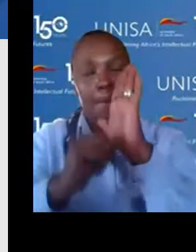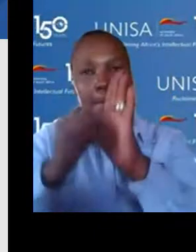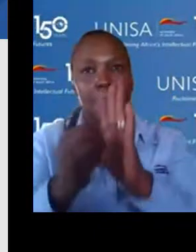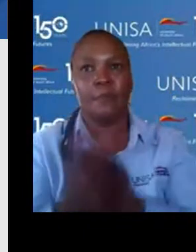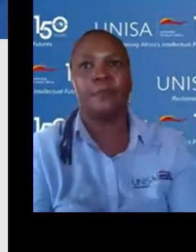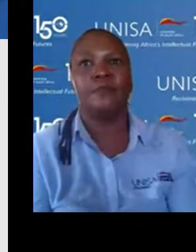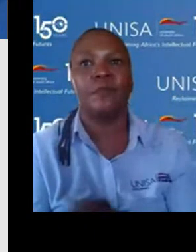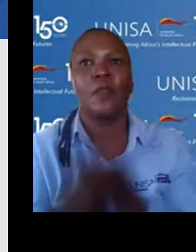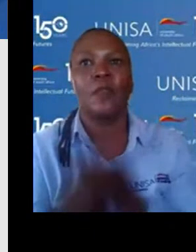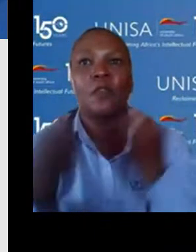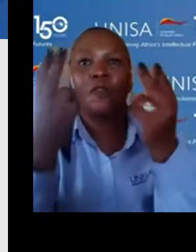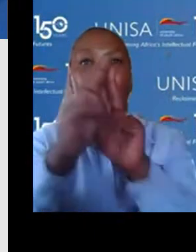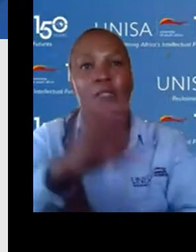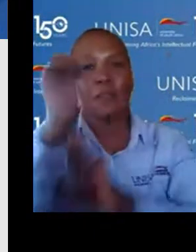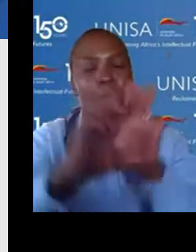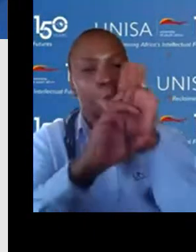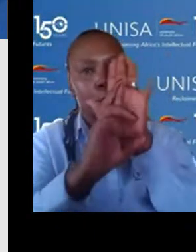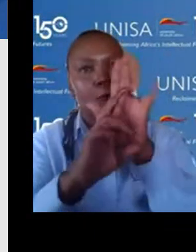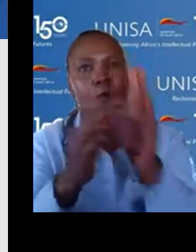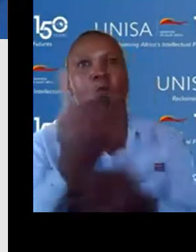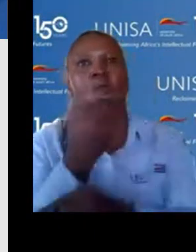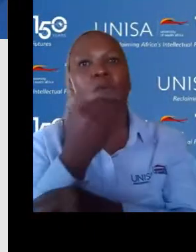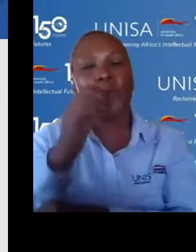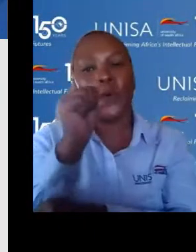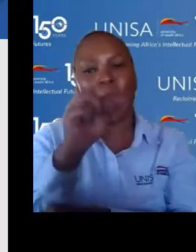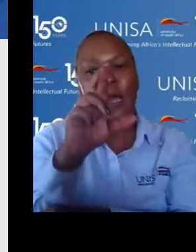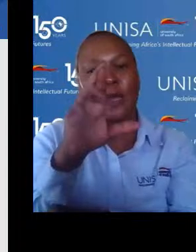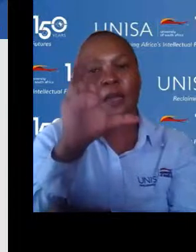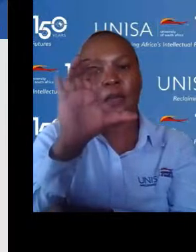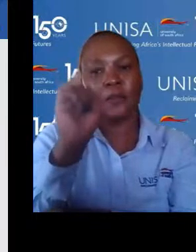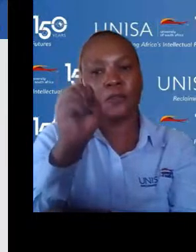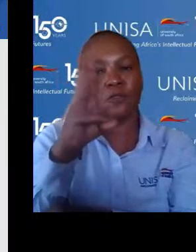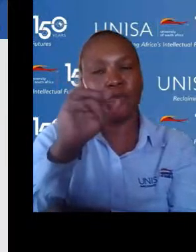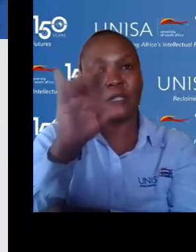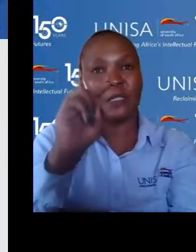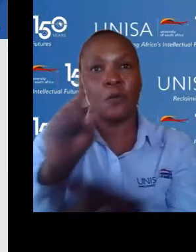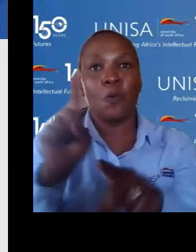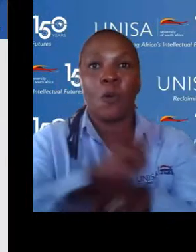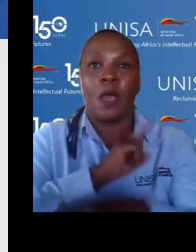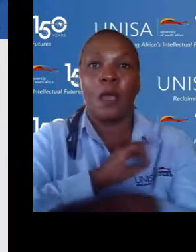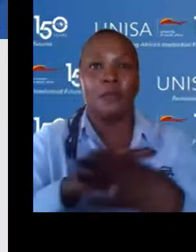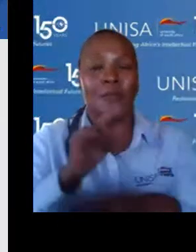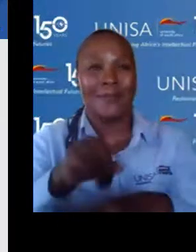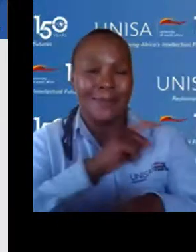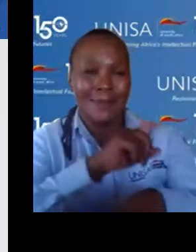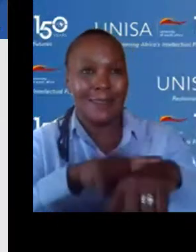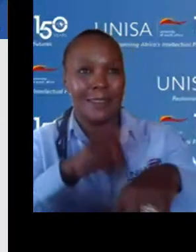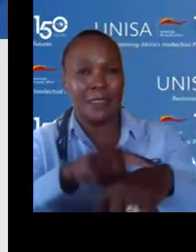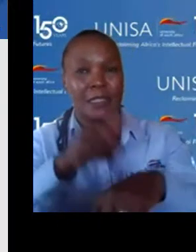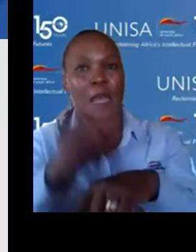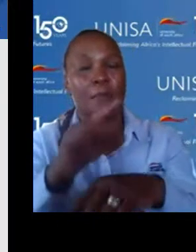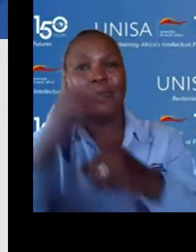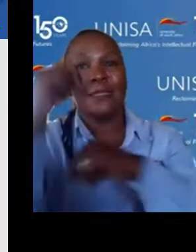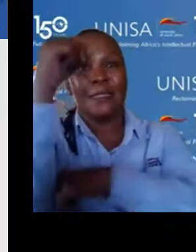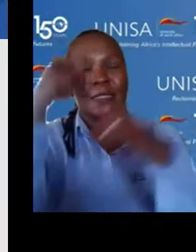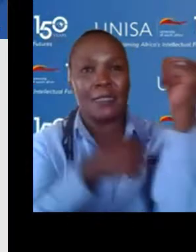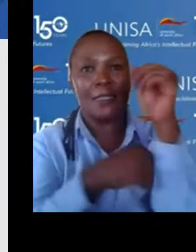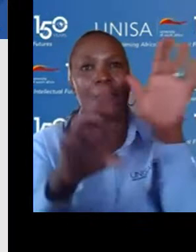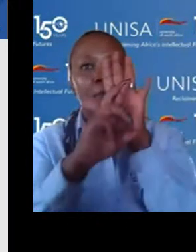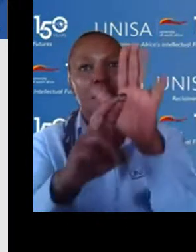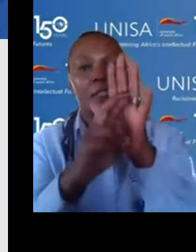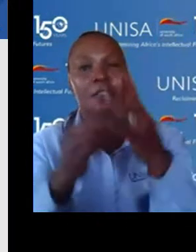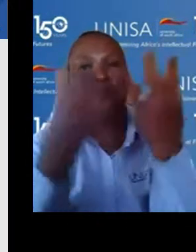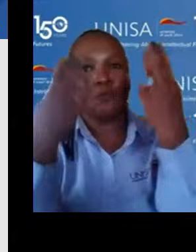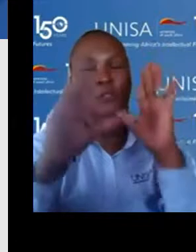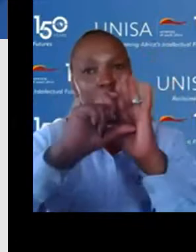was represented by ACSWIT because by then there was no structure representing students with